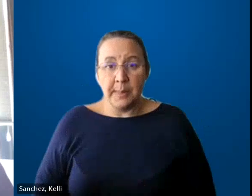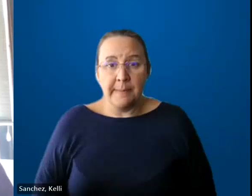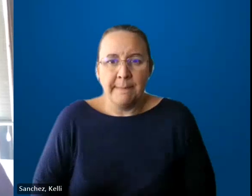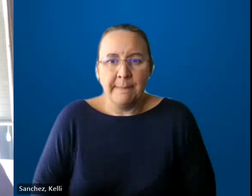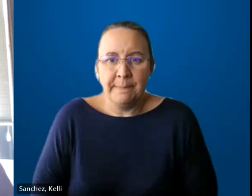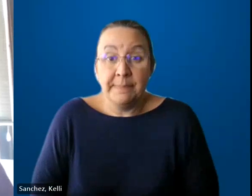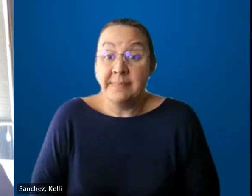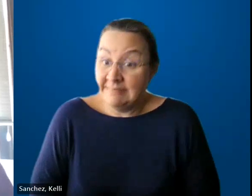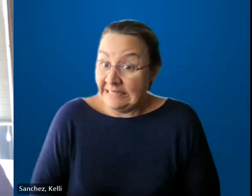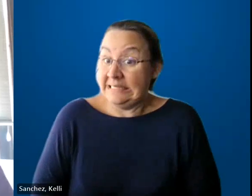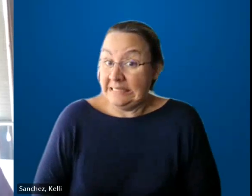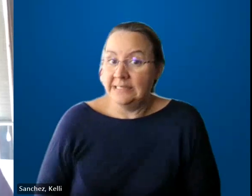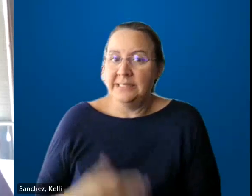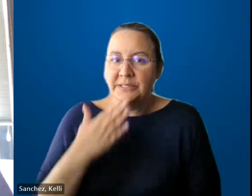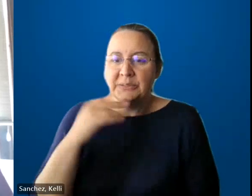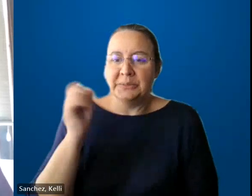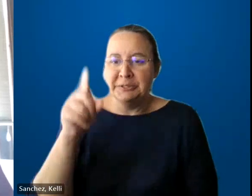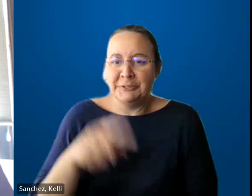Good question.